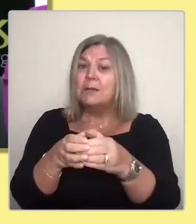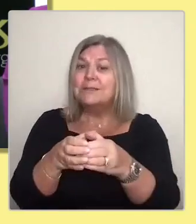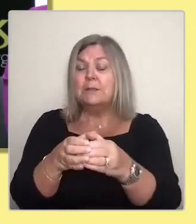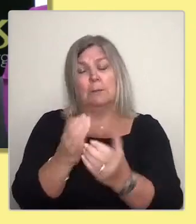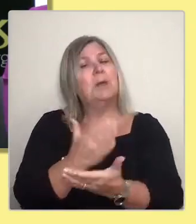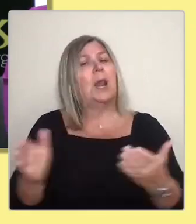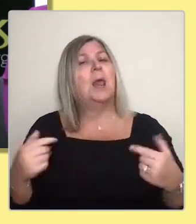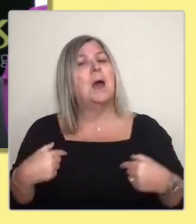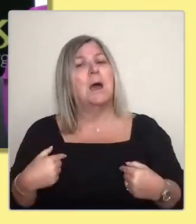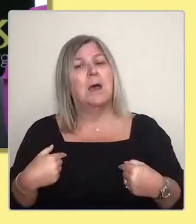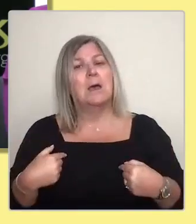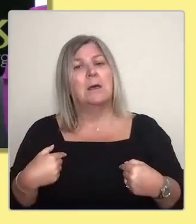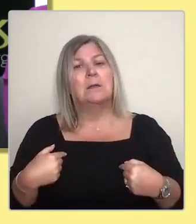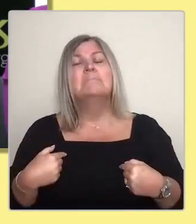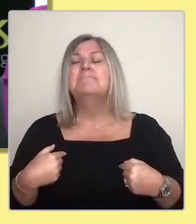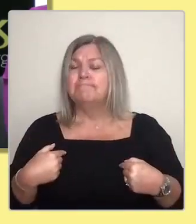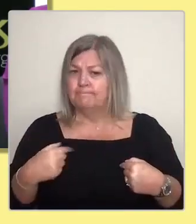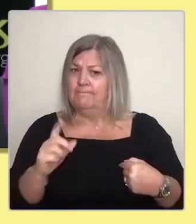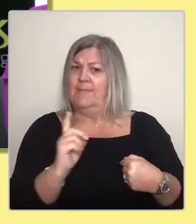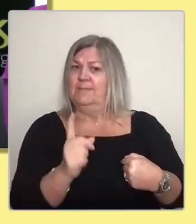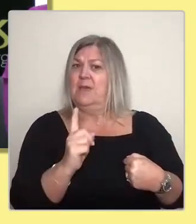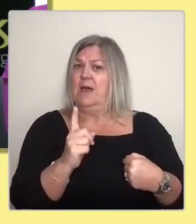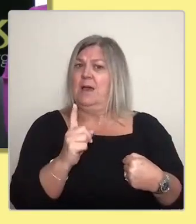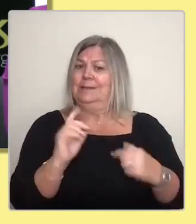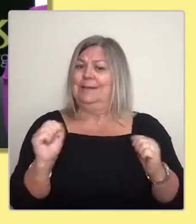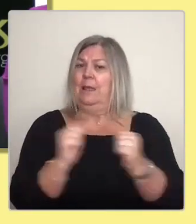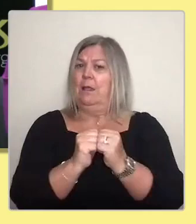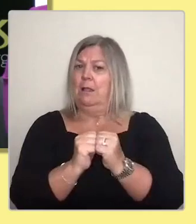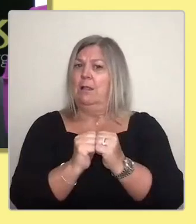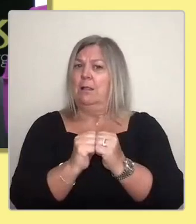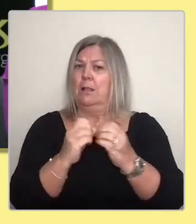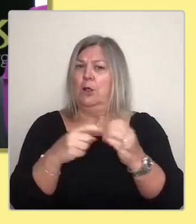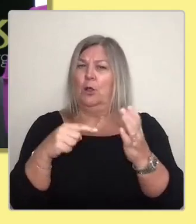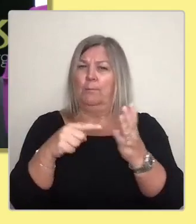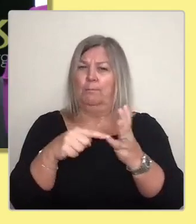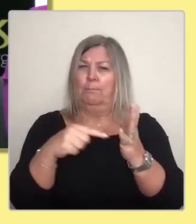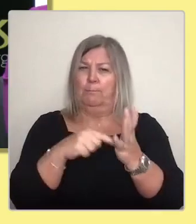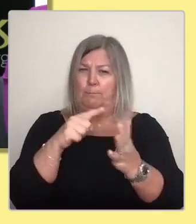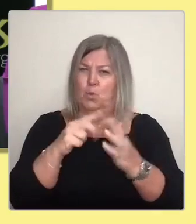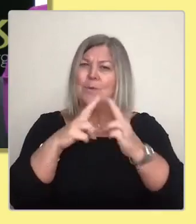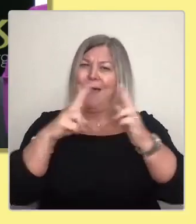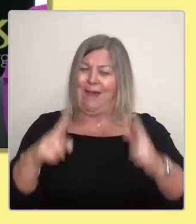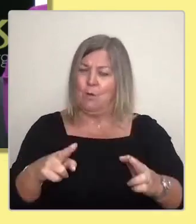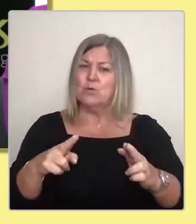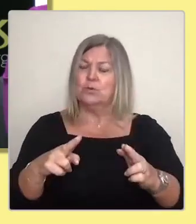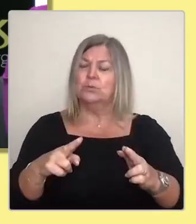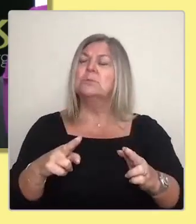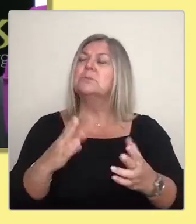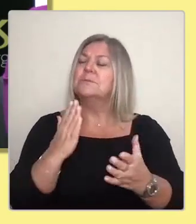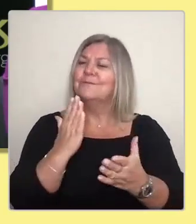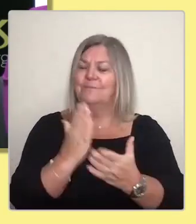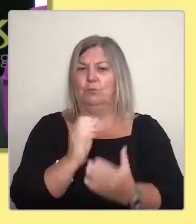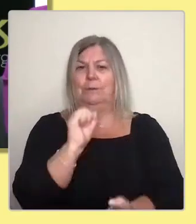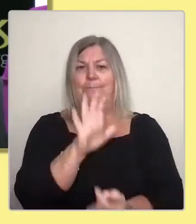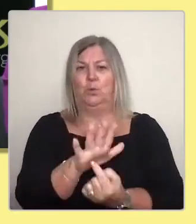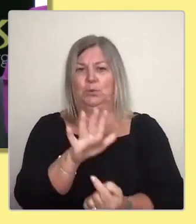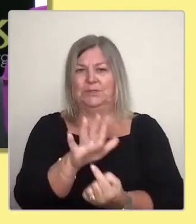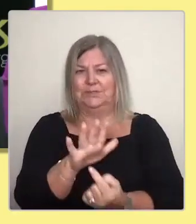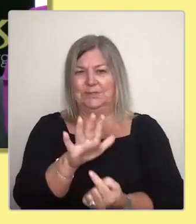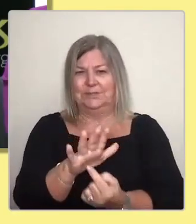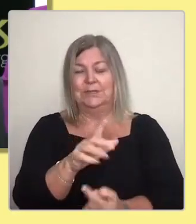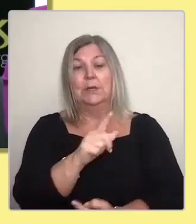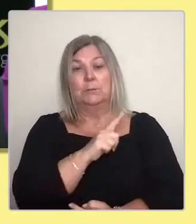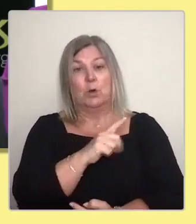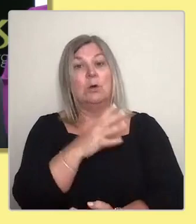throughout this contest, that deal with the Greens, for me, is worth its weight in gold. It's worth its weight in gold because we have a pro-independence